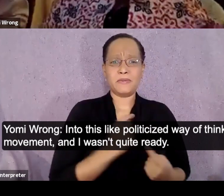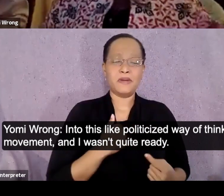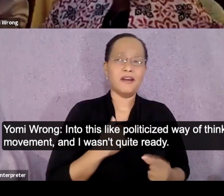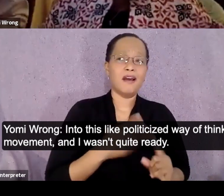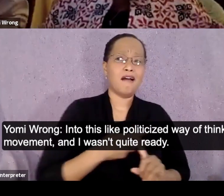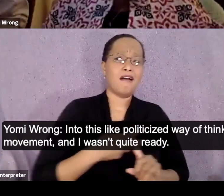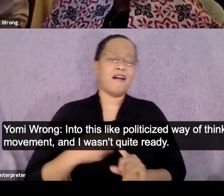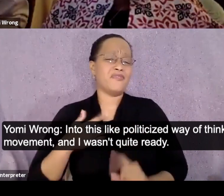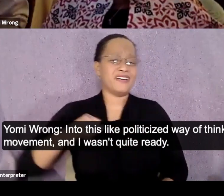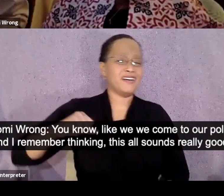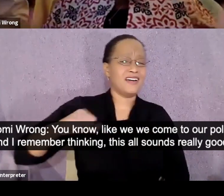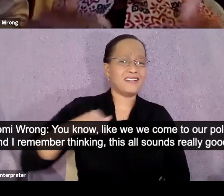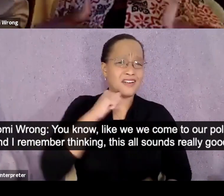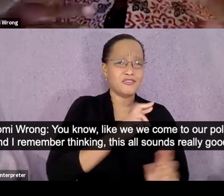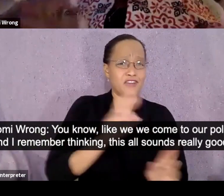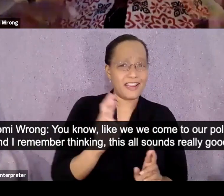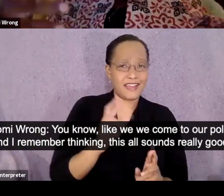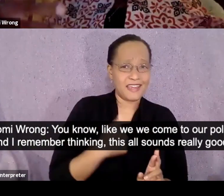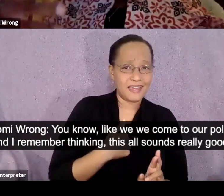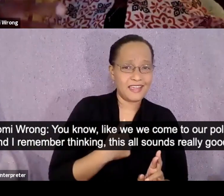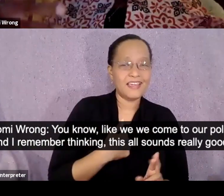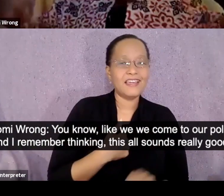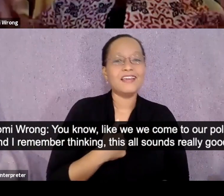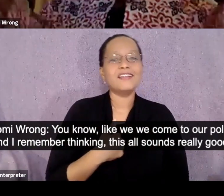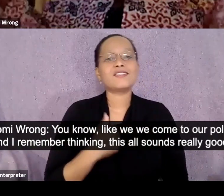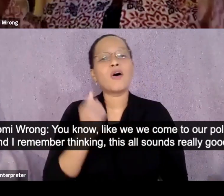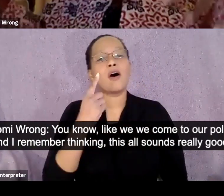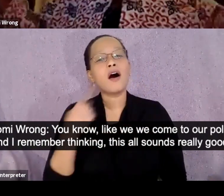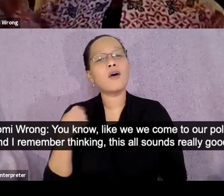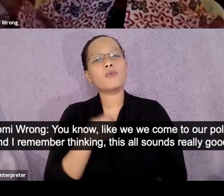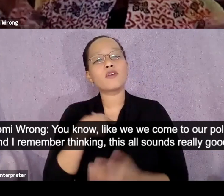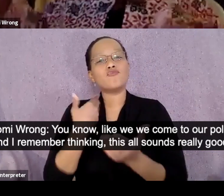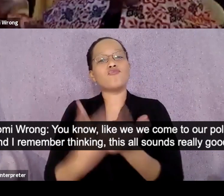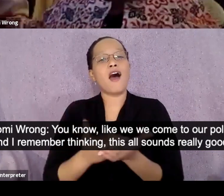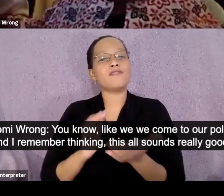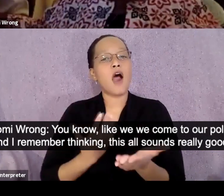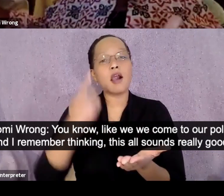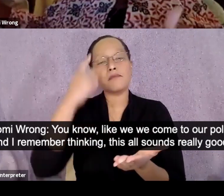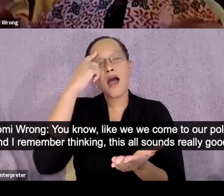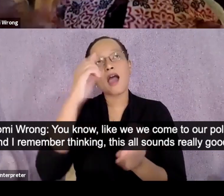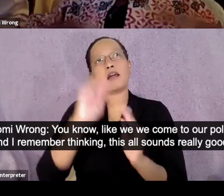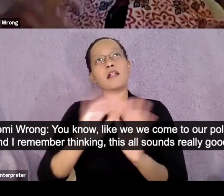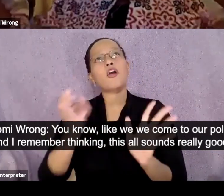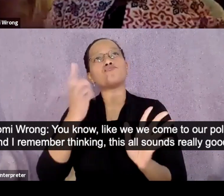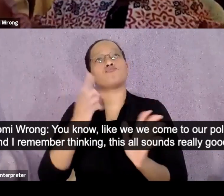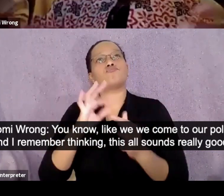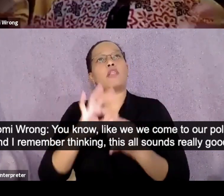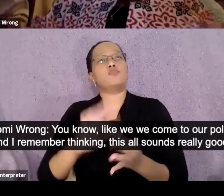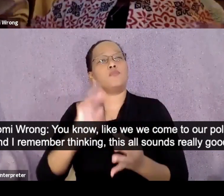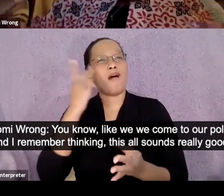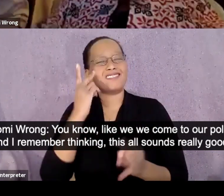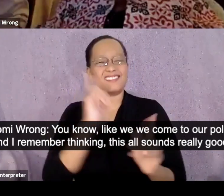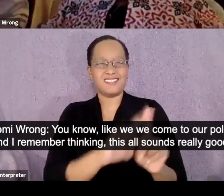quite ready. You know, like we come to our politicized minds in different stages and at different places